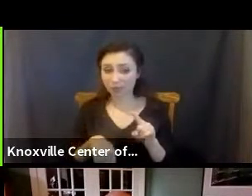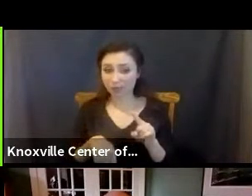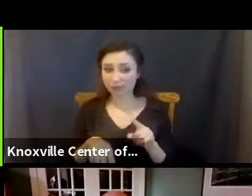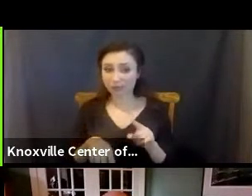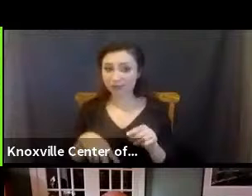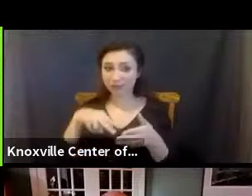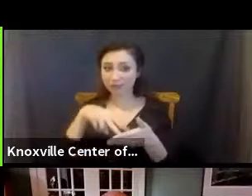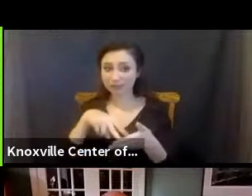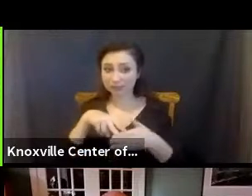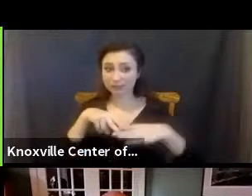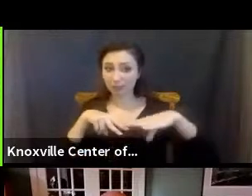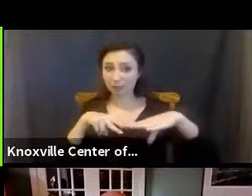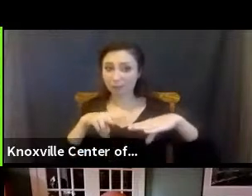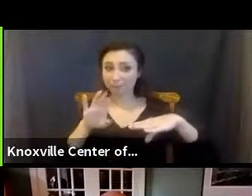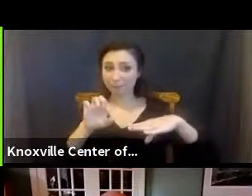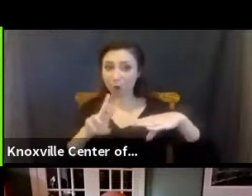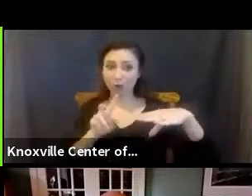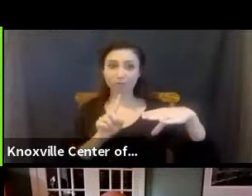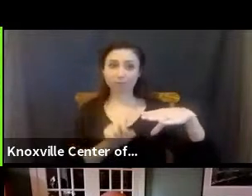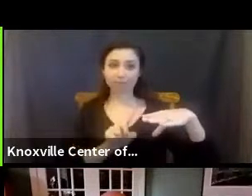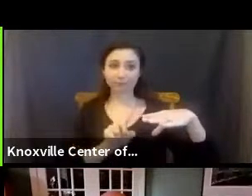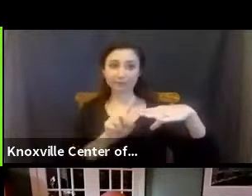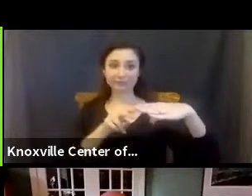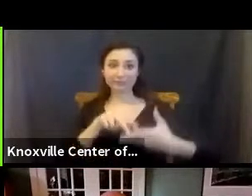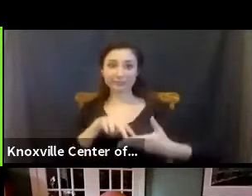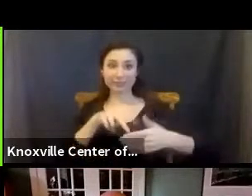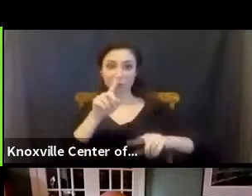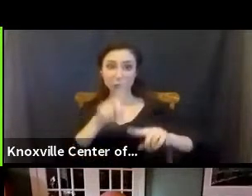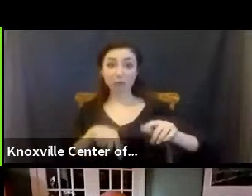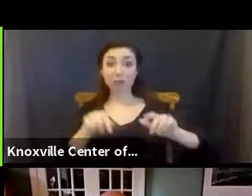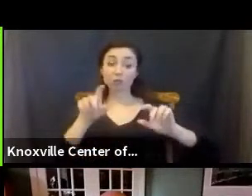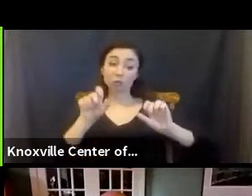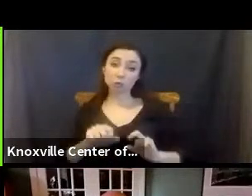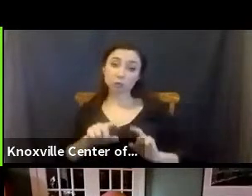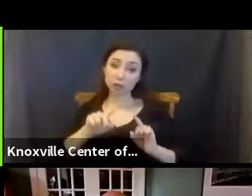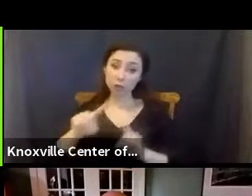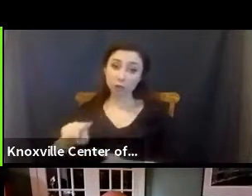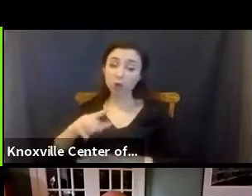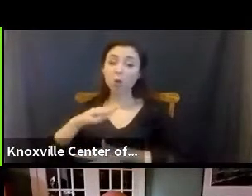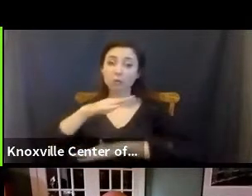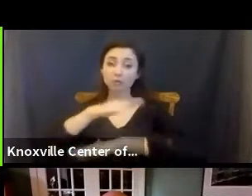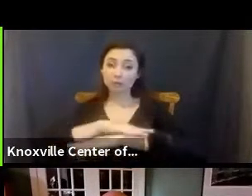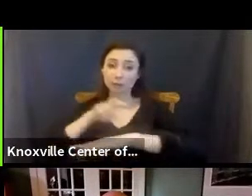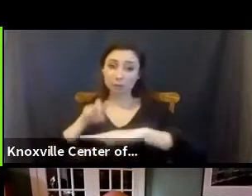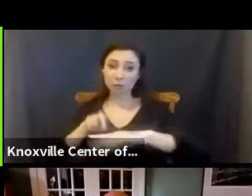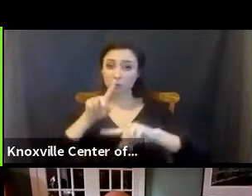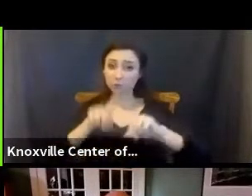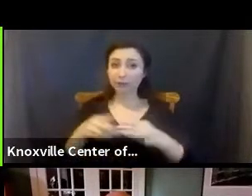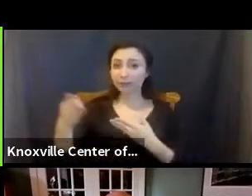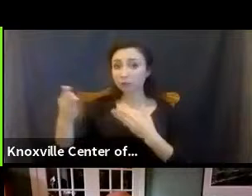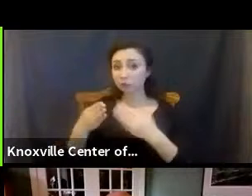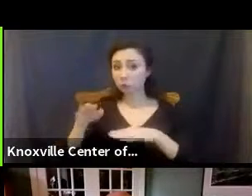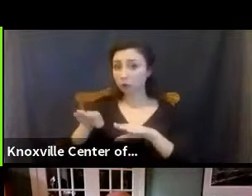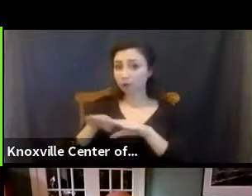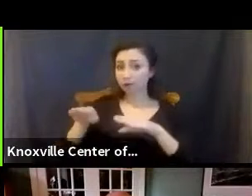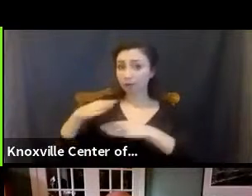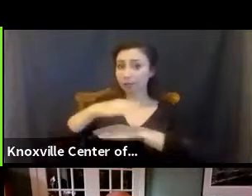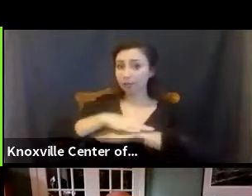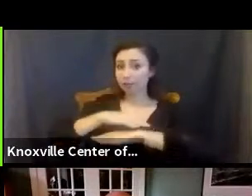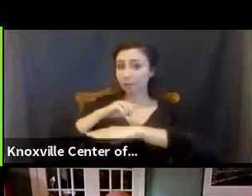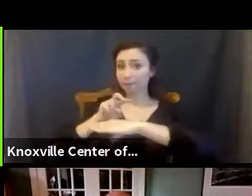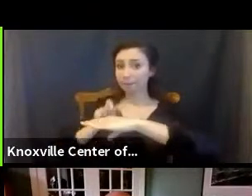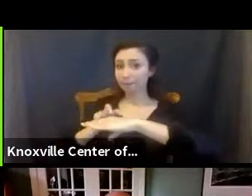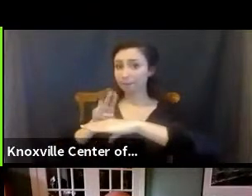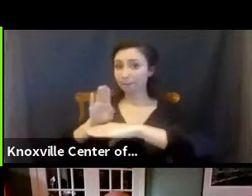bar. You can have table service in a bar. You can't serve at a bar. The bar is open to